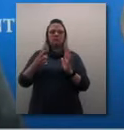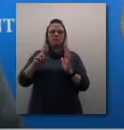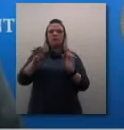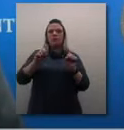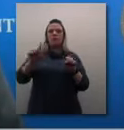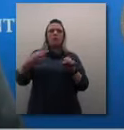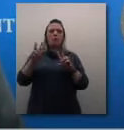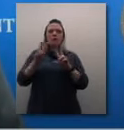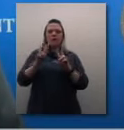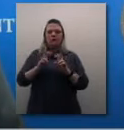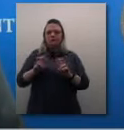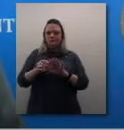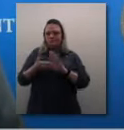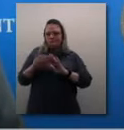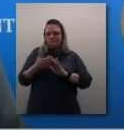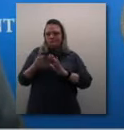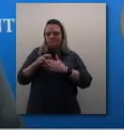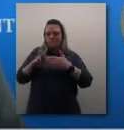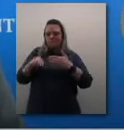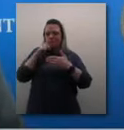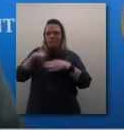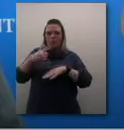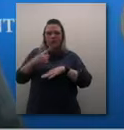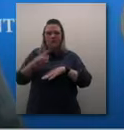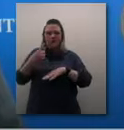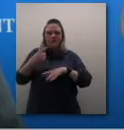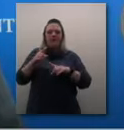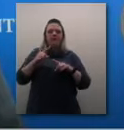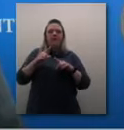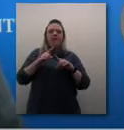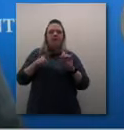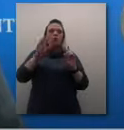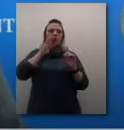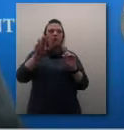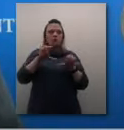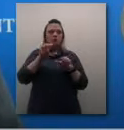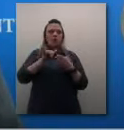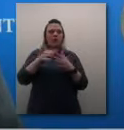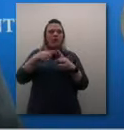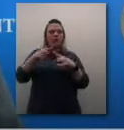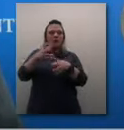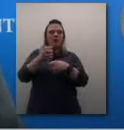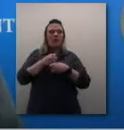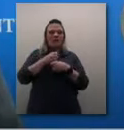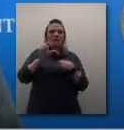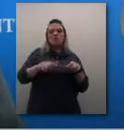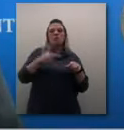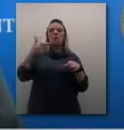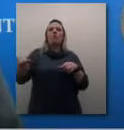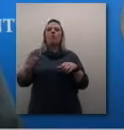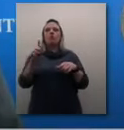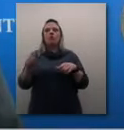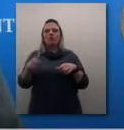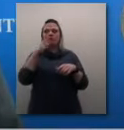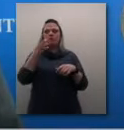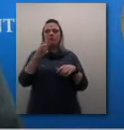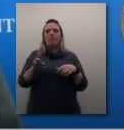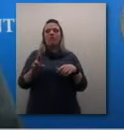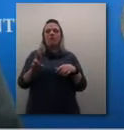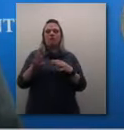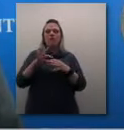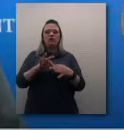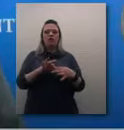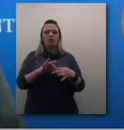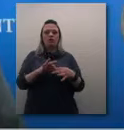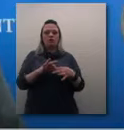analyze in a day, but we're going to test a lot in a fairly short period of time once we have it. And I'll turn the other portion of the question over to Dr. Burstein